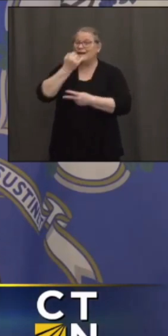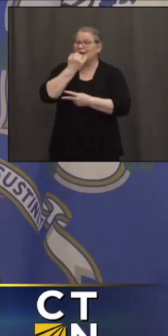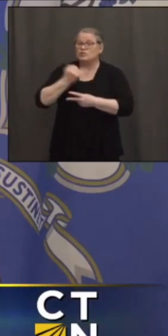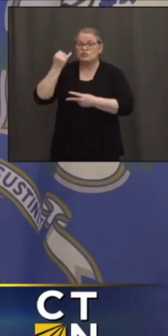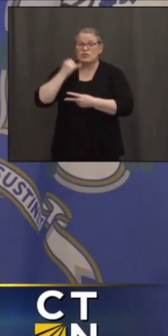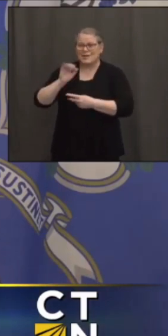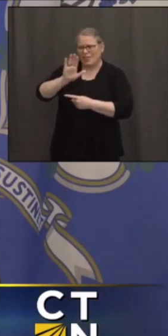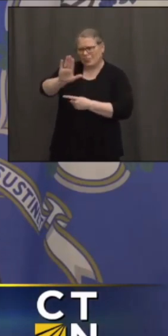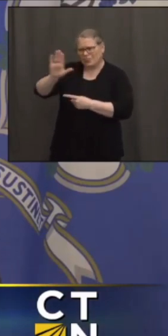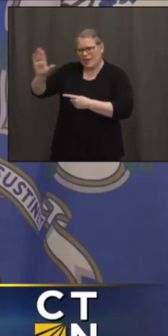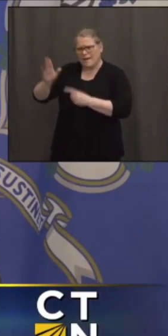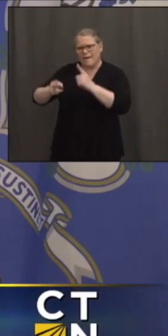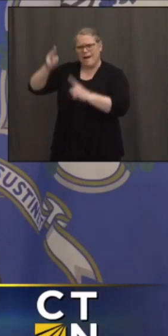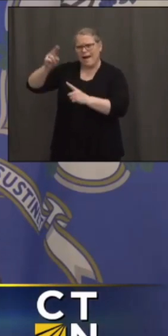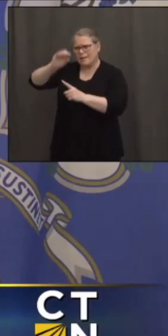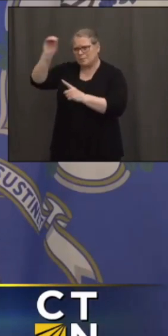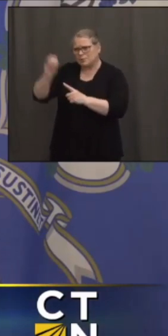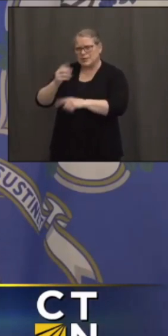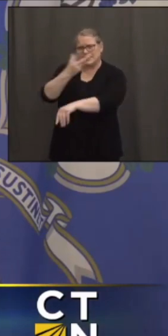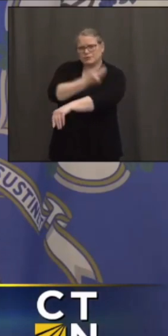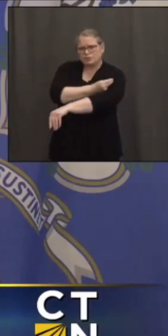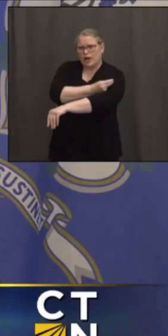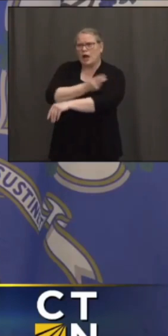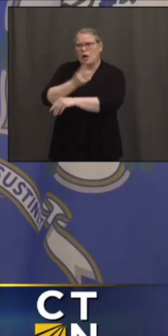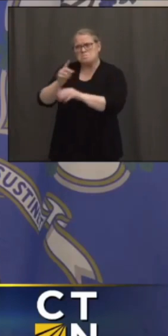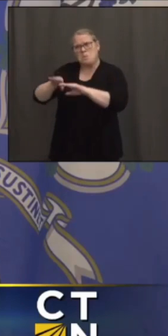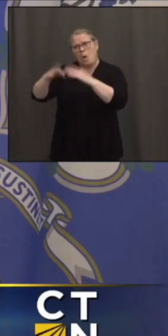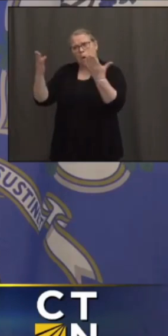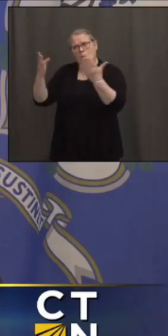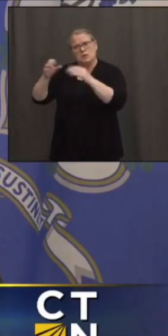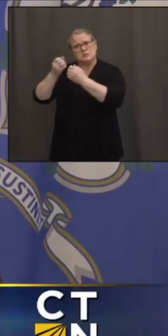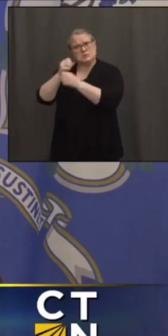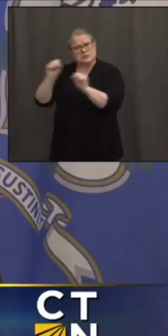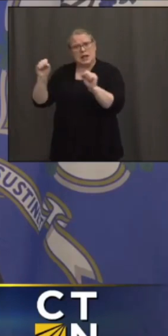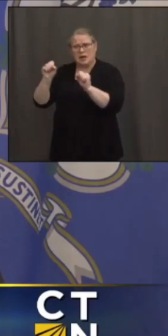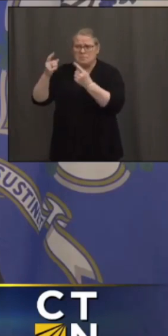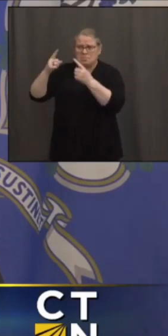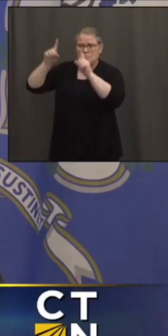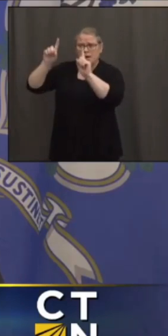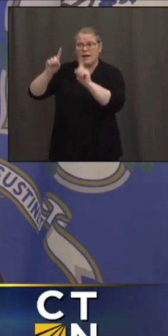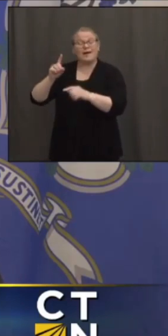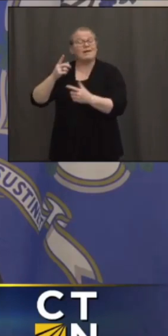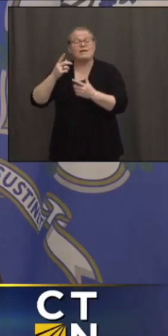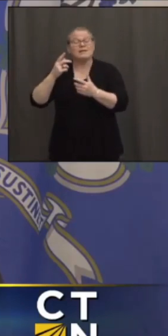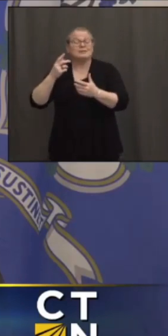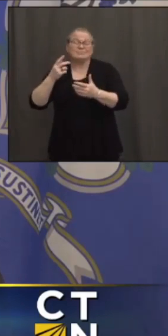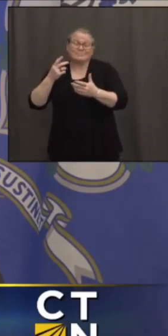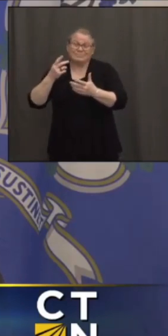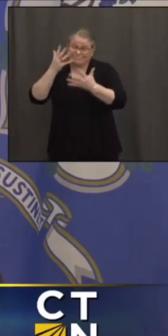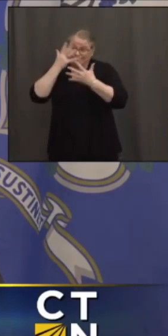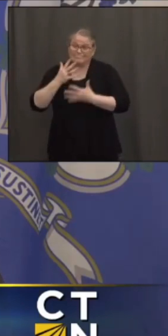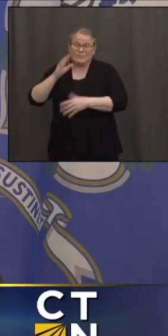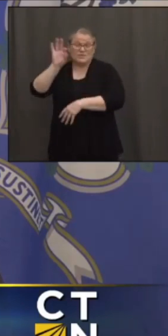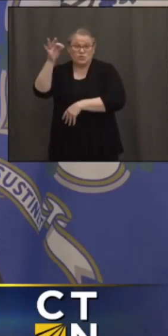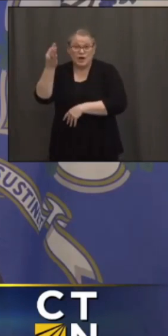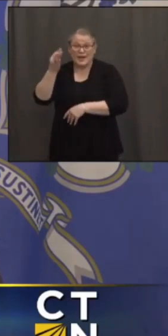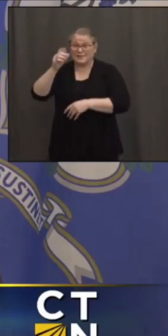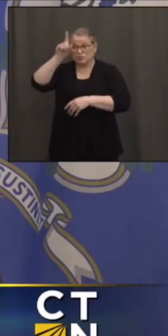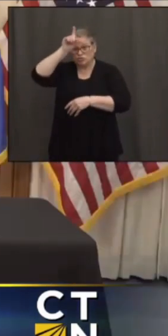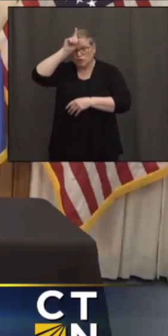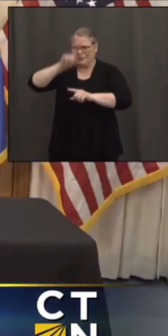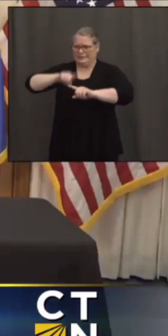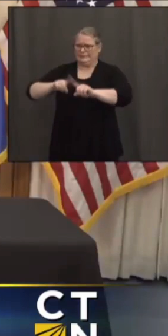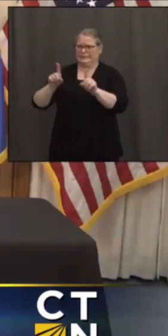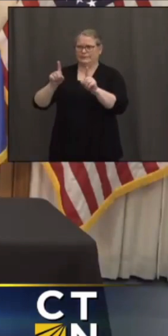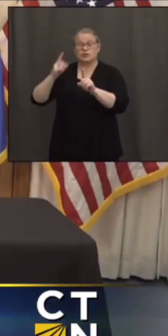I'm afraid France, Germany, and Italy are in a very different situation, in part because they're not getting vaccinated. You